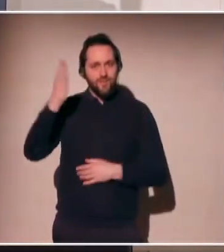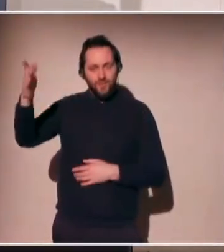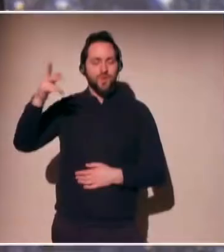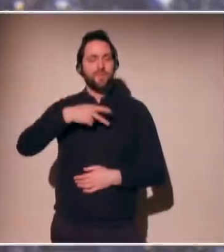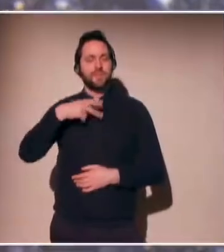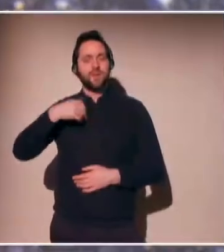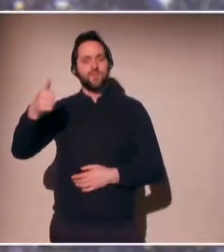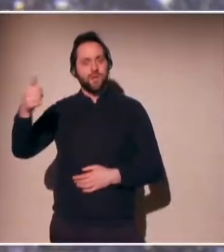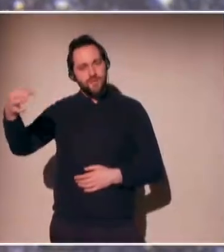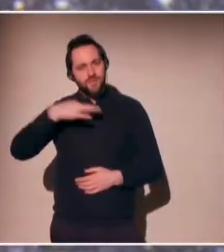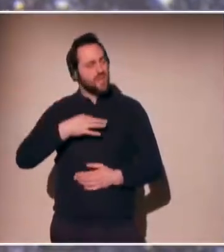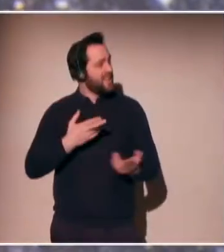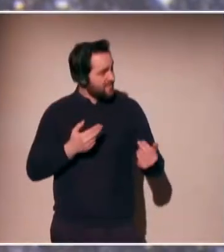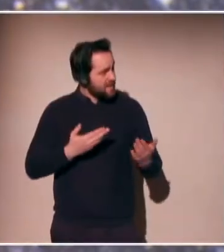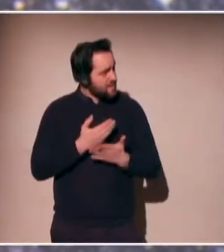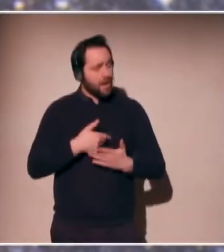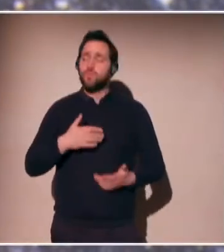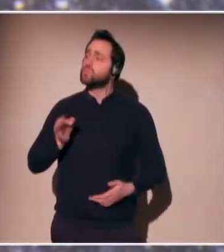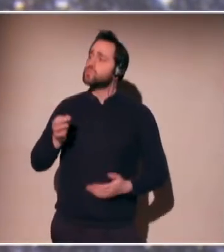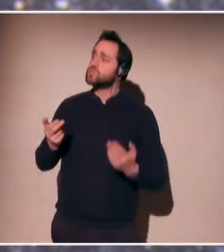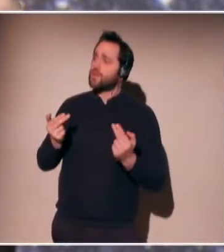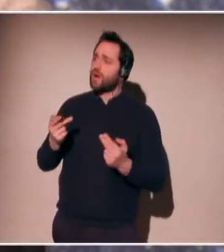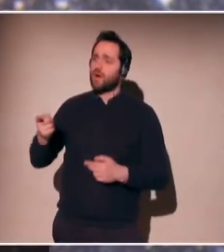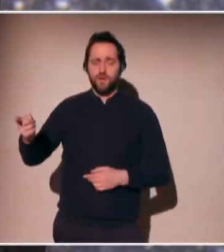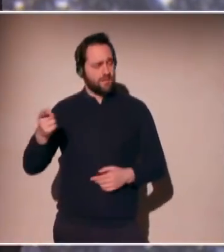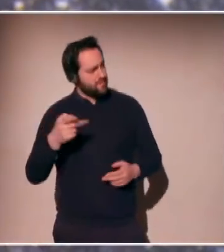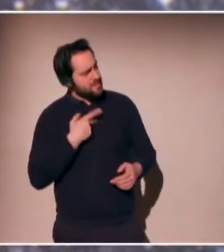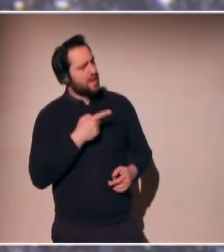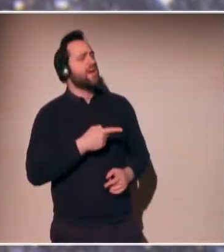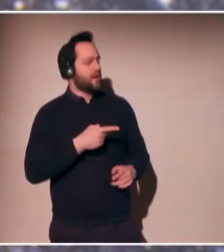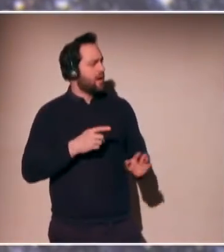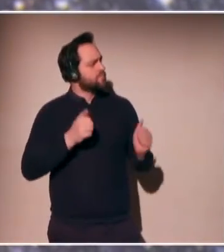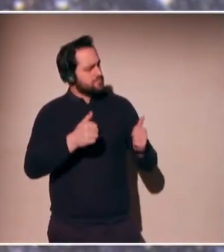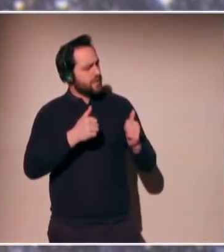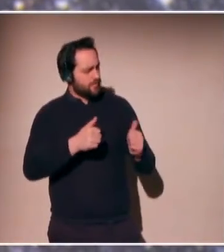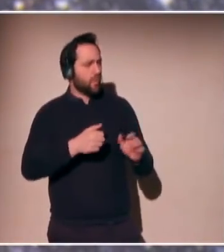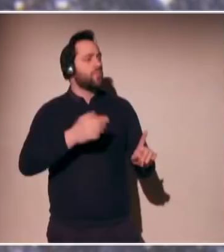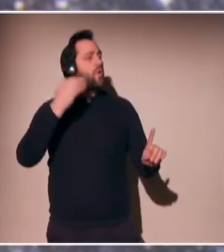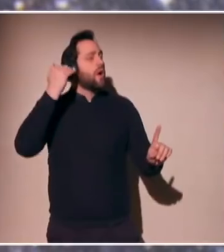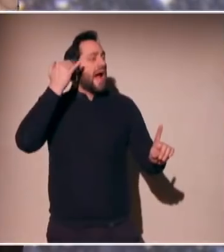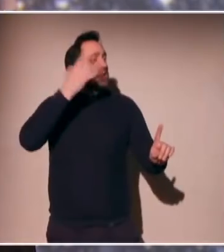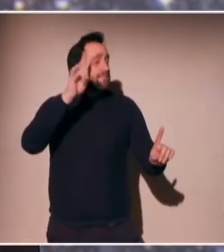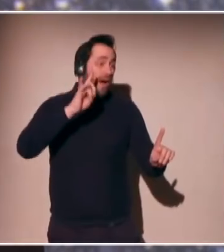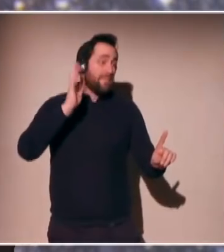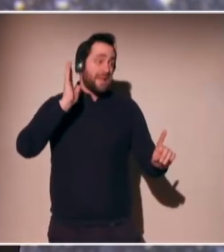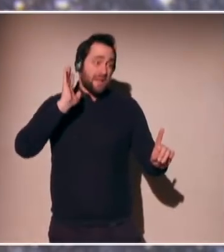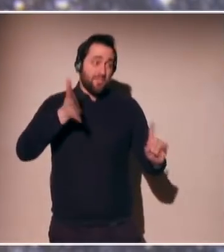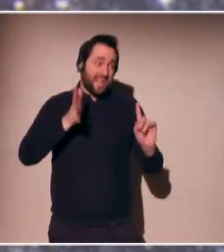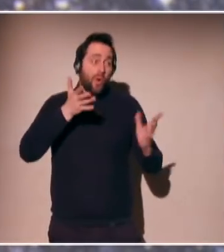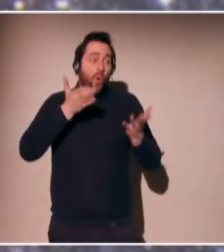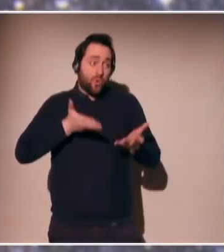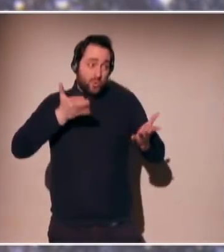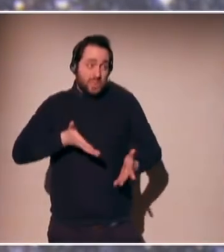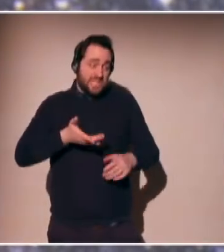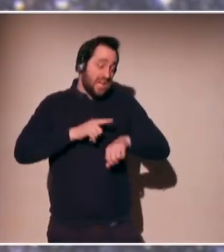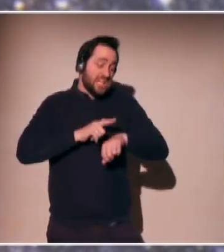"Now, please don't be alarmed, but you will have a heart attack in 8 hours. So, please step into the